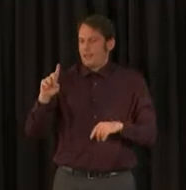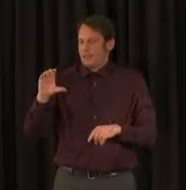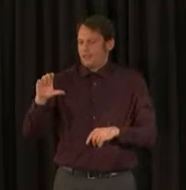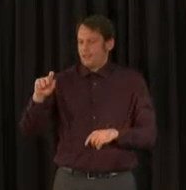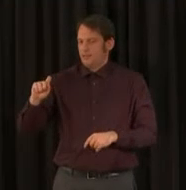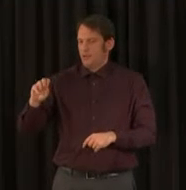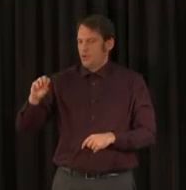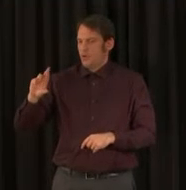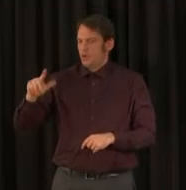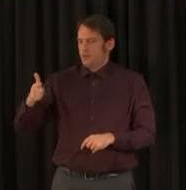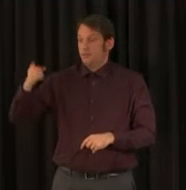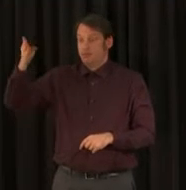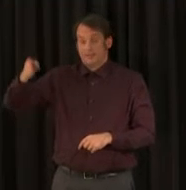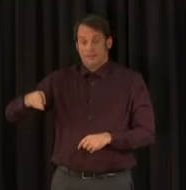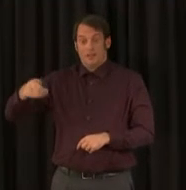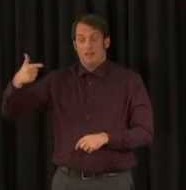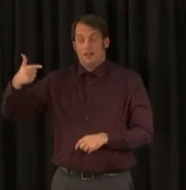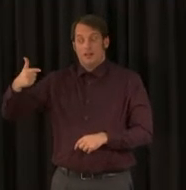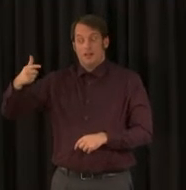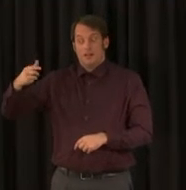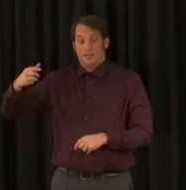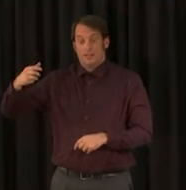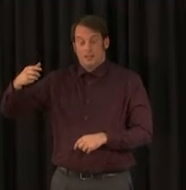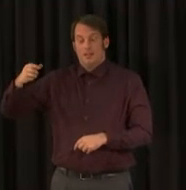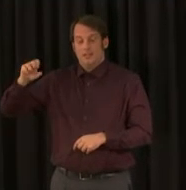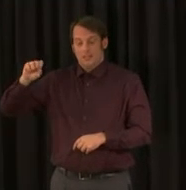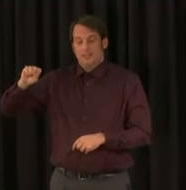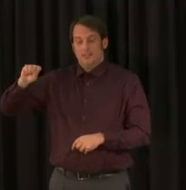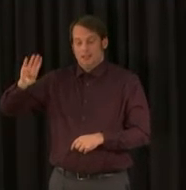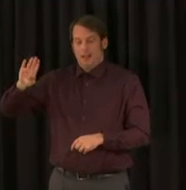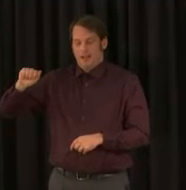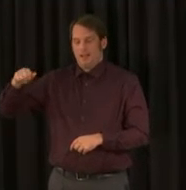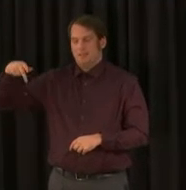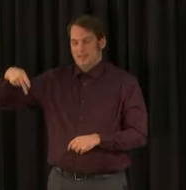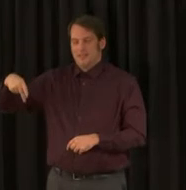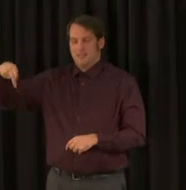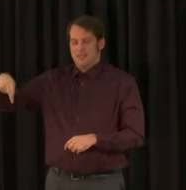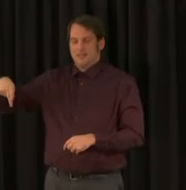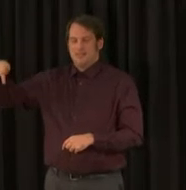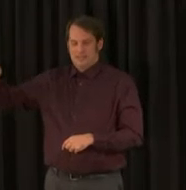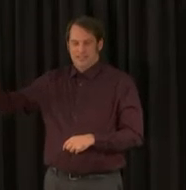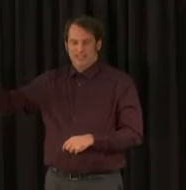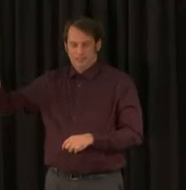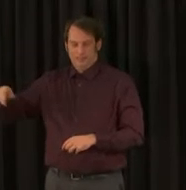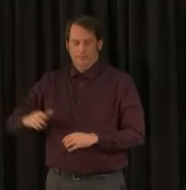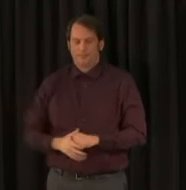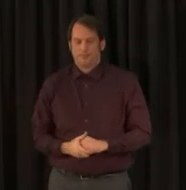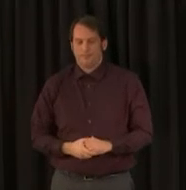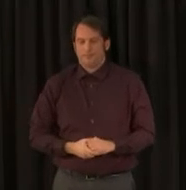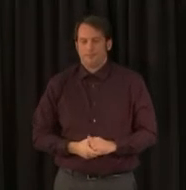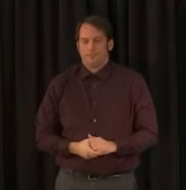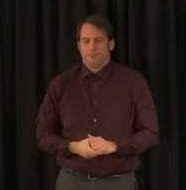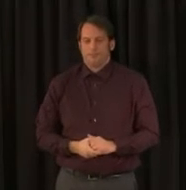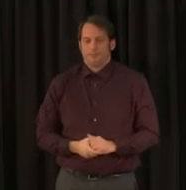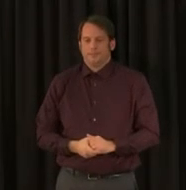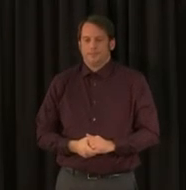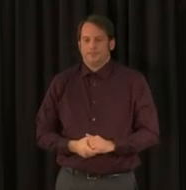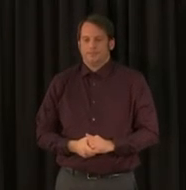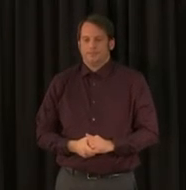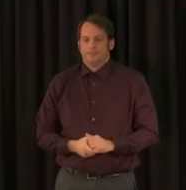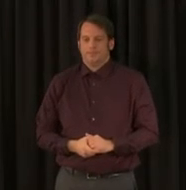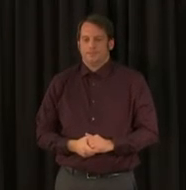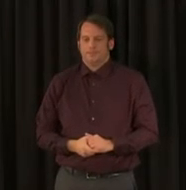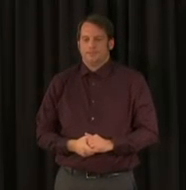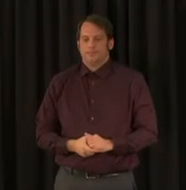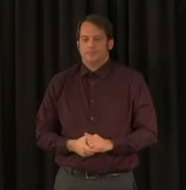ledcmetro.org/SBA PPP. We have a wealth of information there, overviews from the SBA, as well as